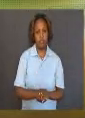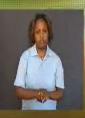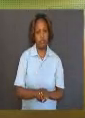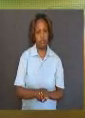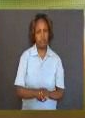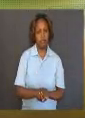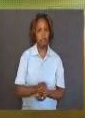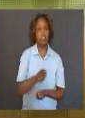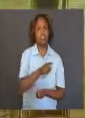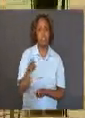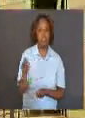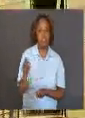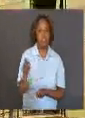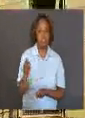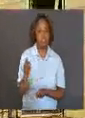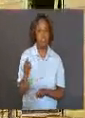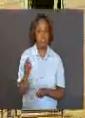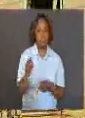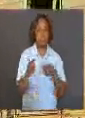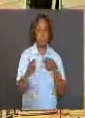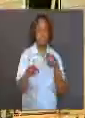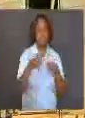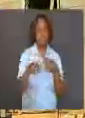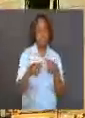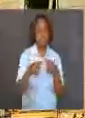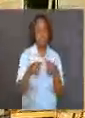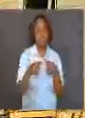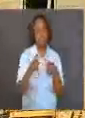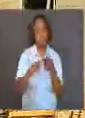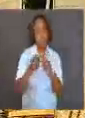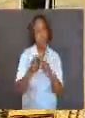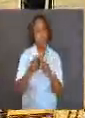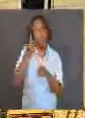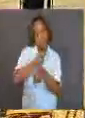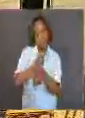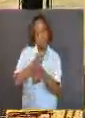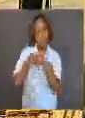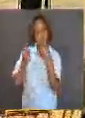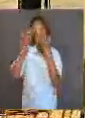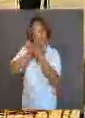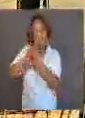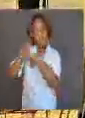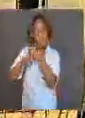you have arranged to go out with a friend in the evening.